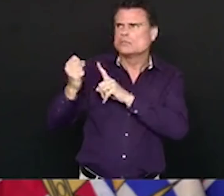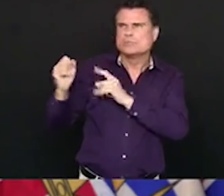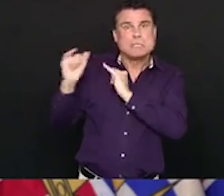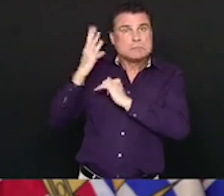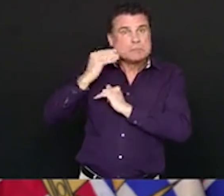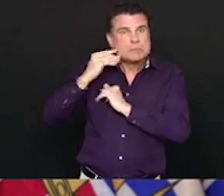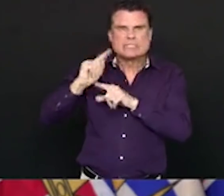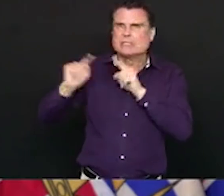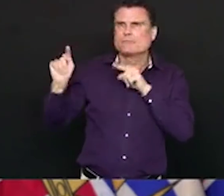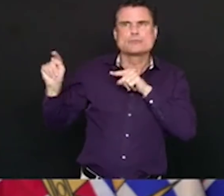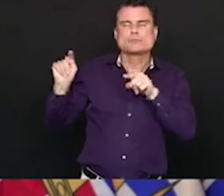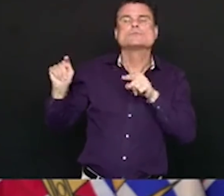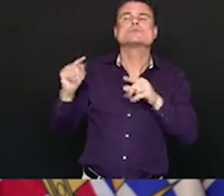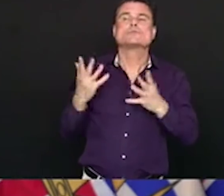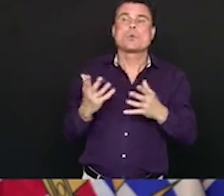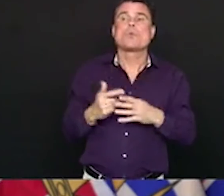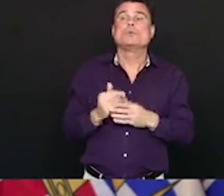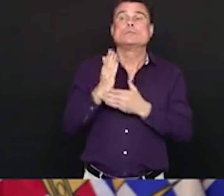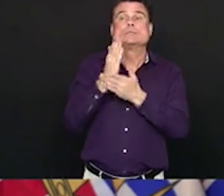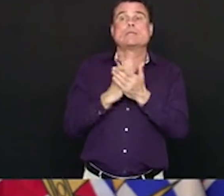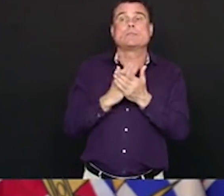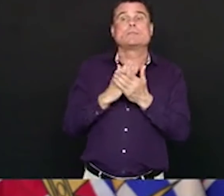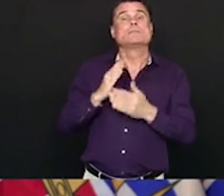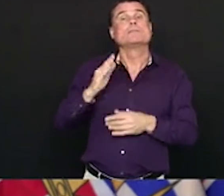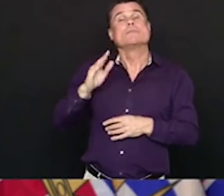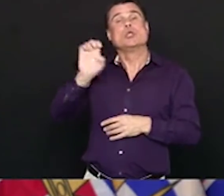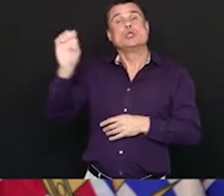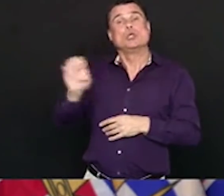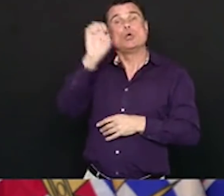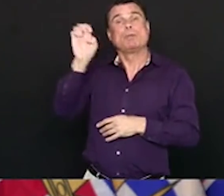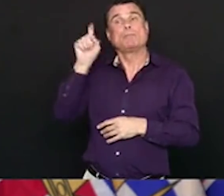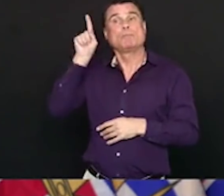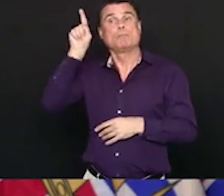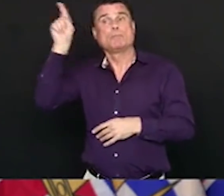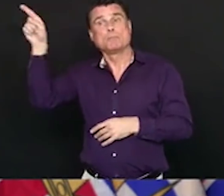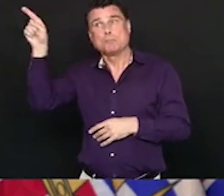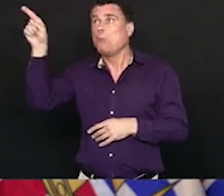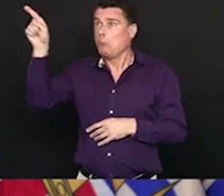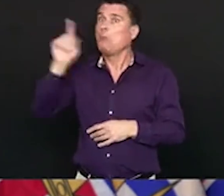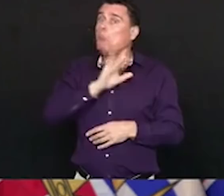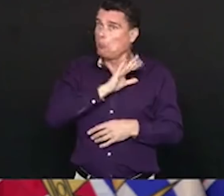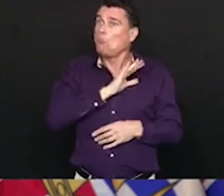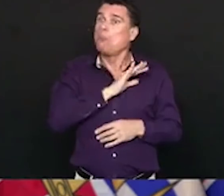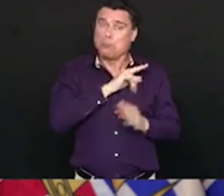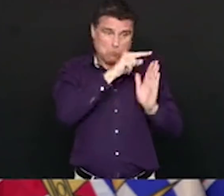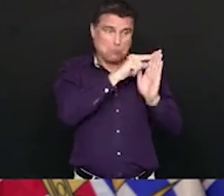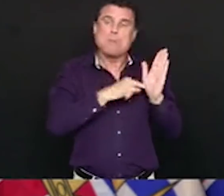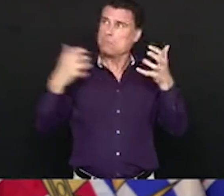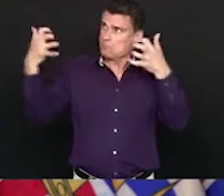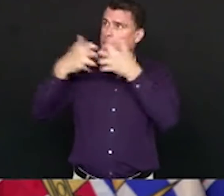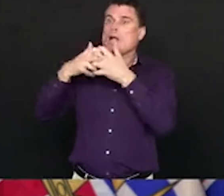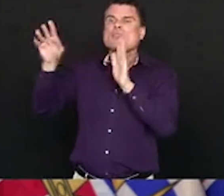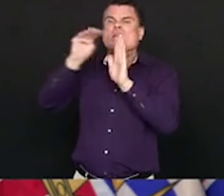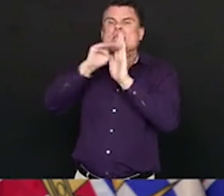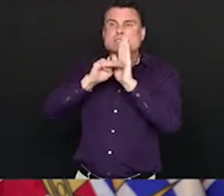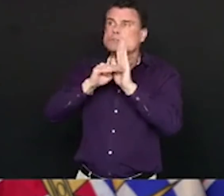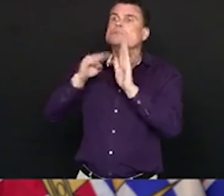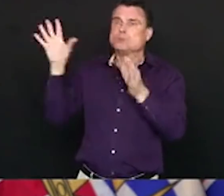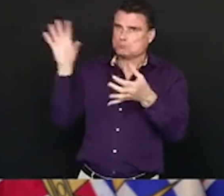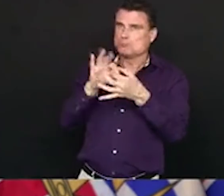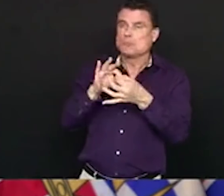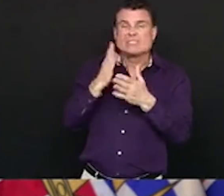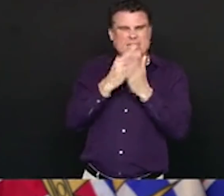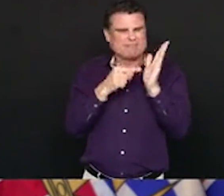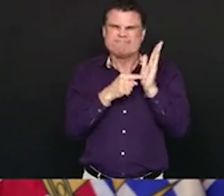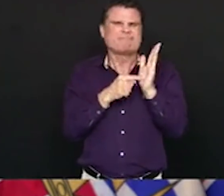talked about them. You know, how many cases we have, how much our healthcare system has capacity to contract or expand,